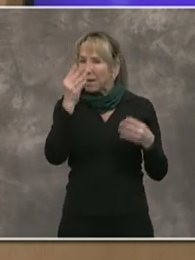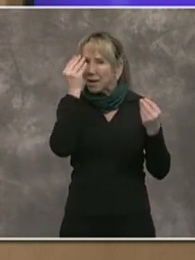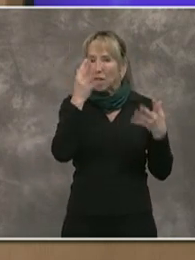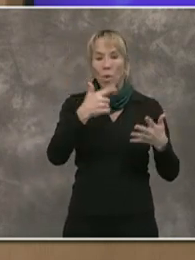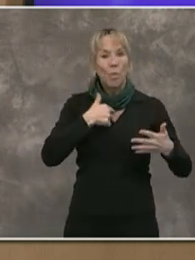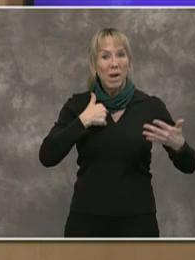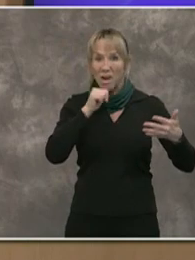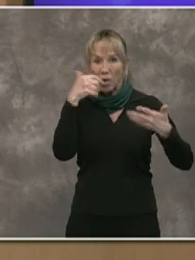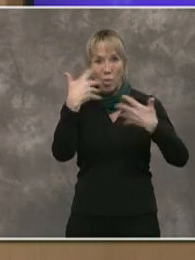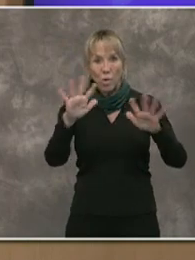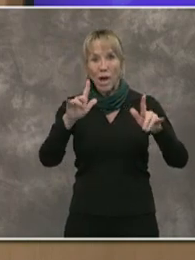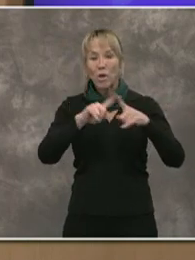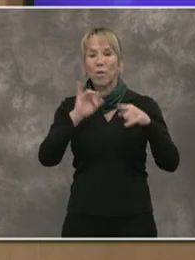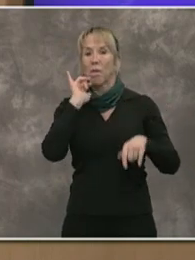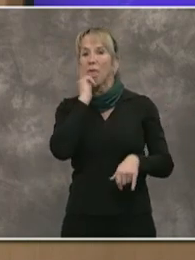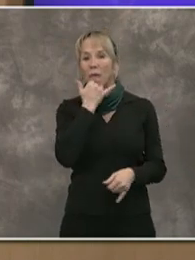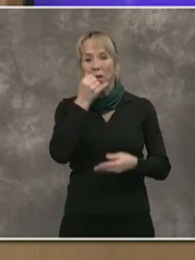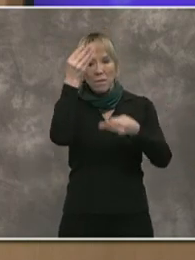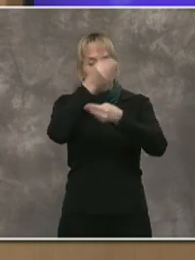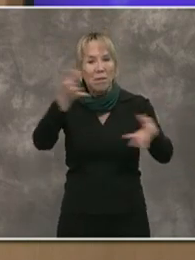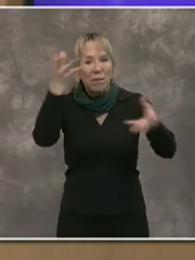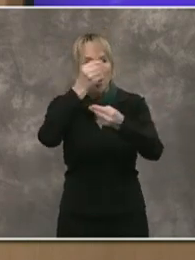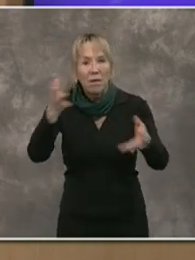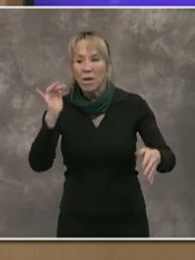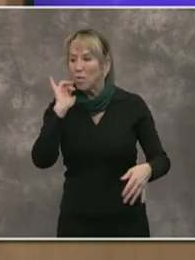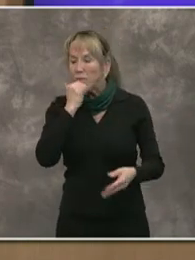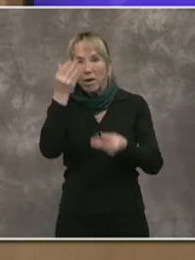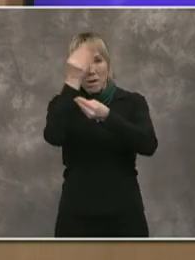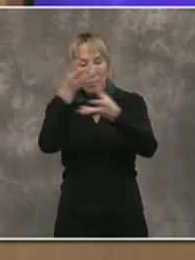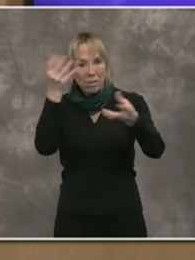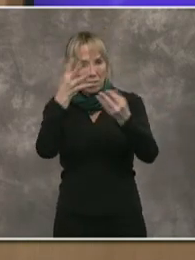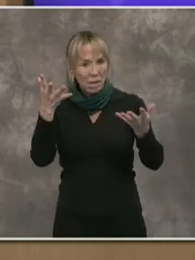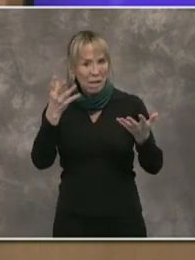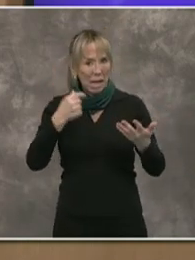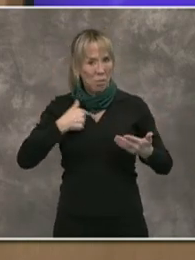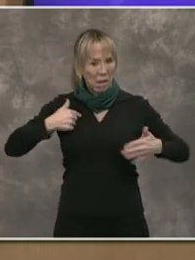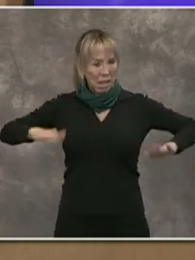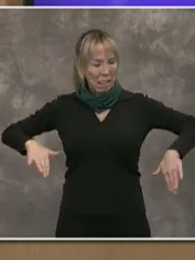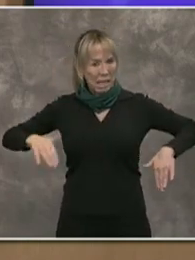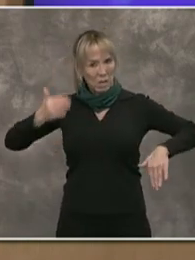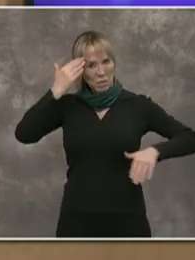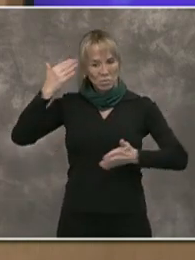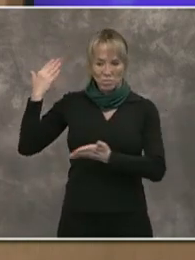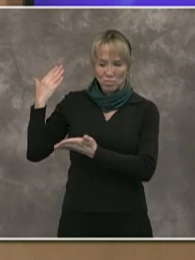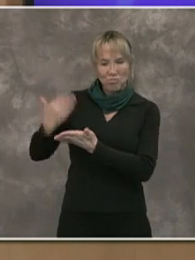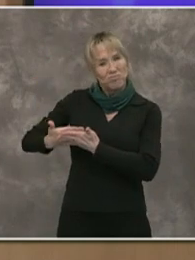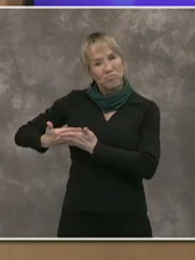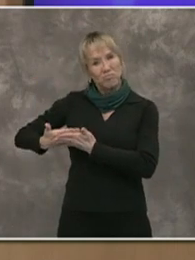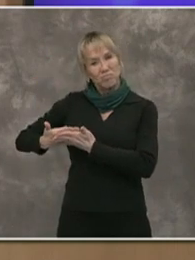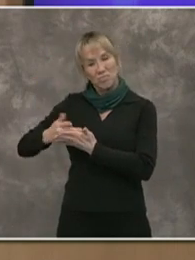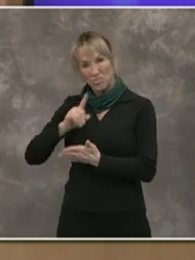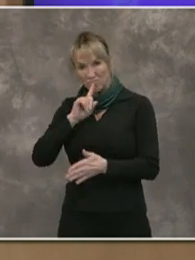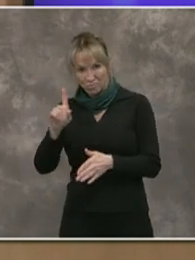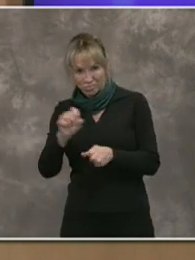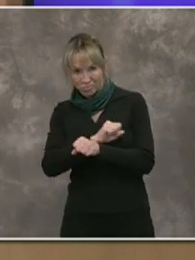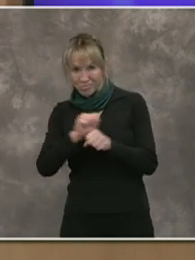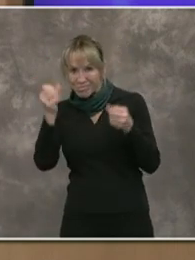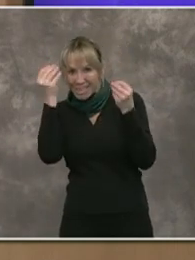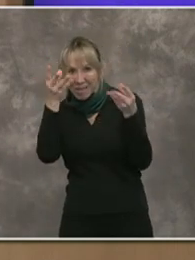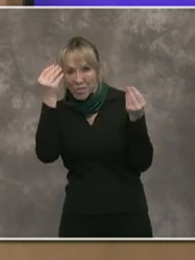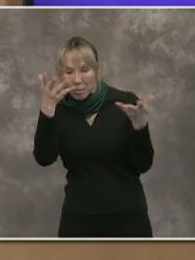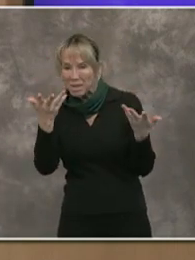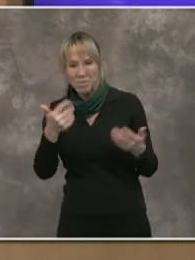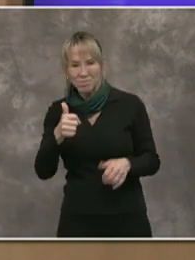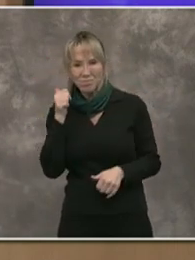we are sharing something with you that we don't have the highest degree possible confidence that information is